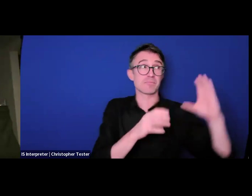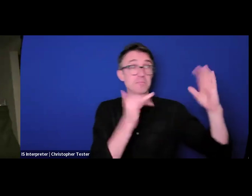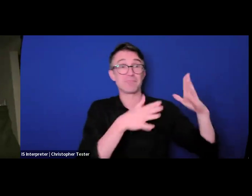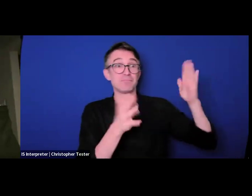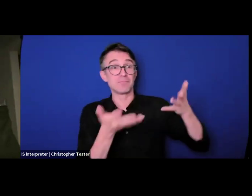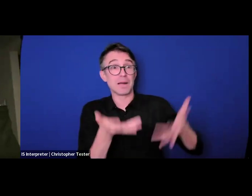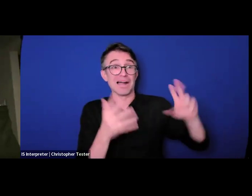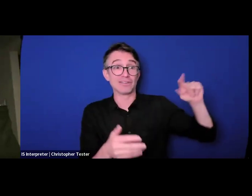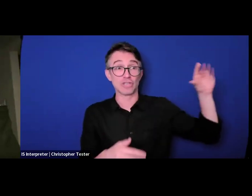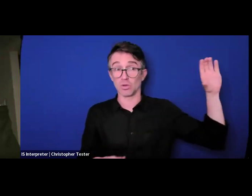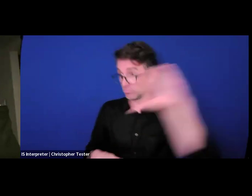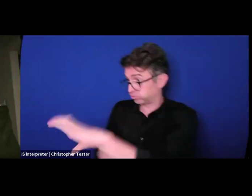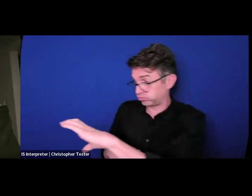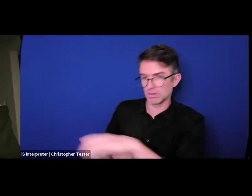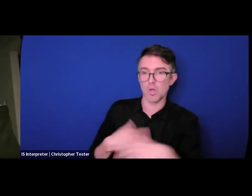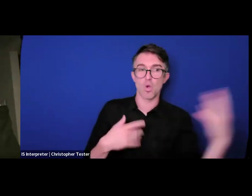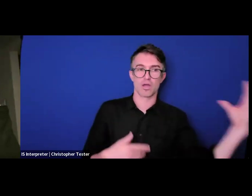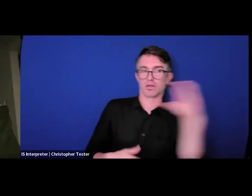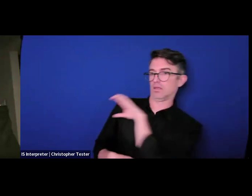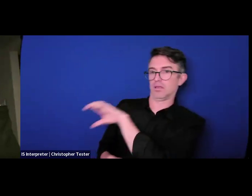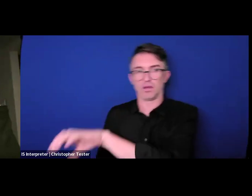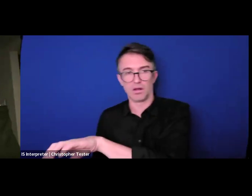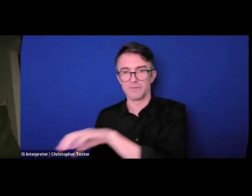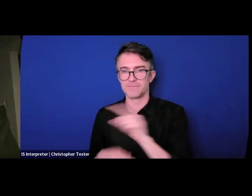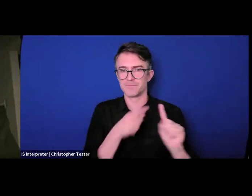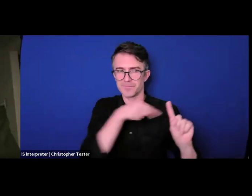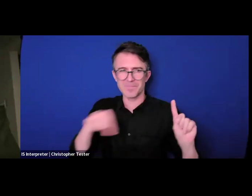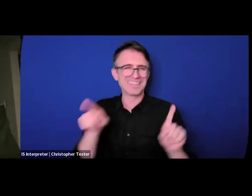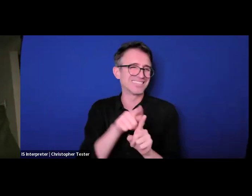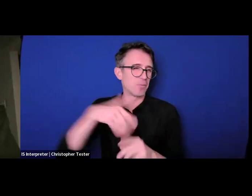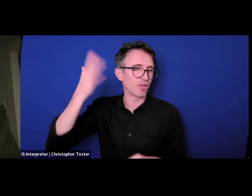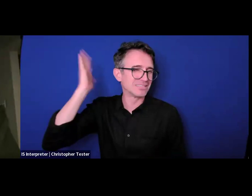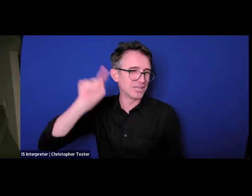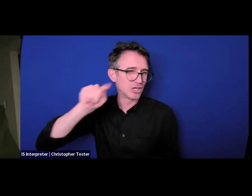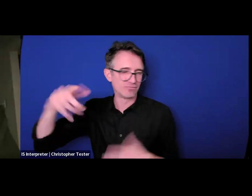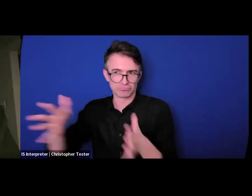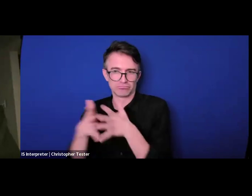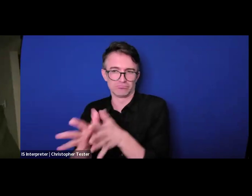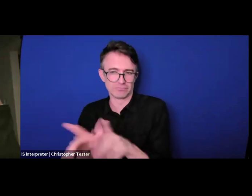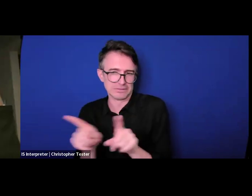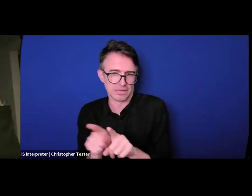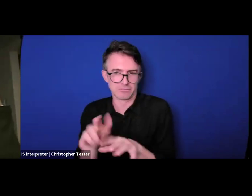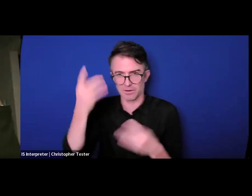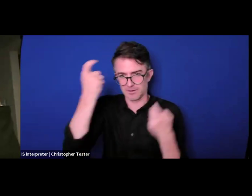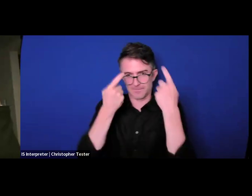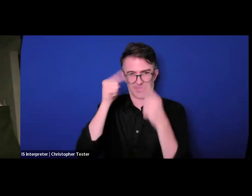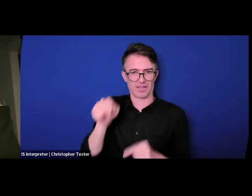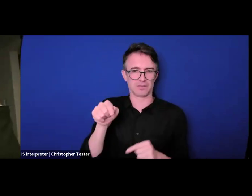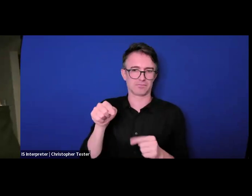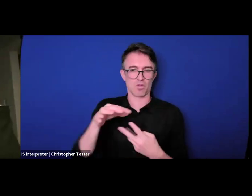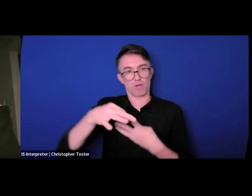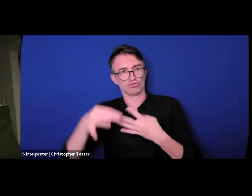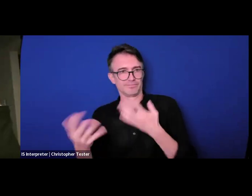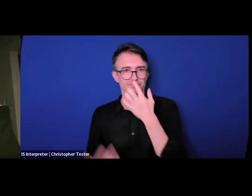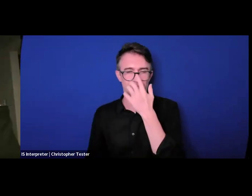presentations. And in many of these contexts, leveraging social safety net and social protection systems, as we have seen also in